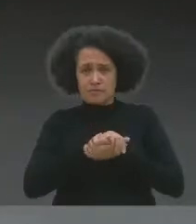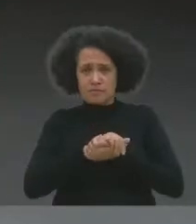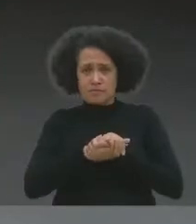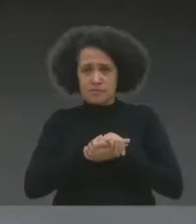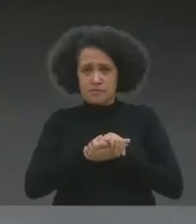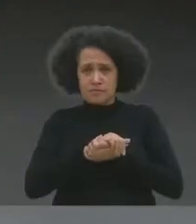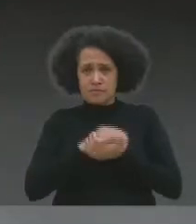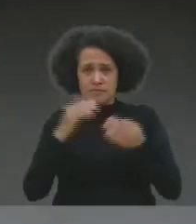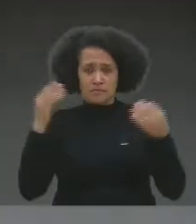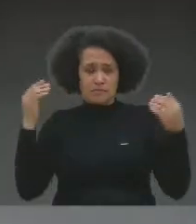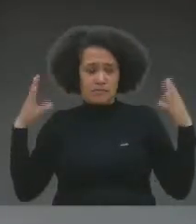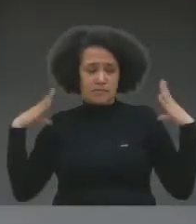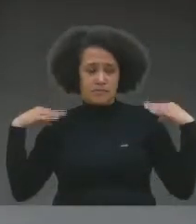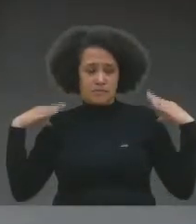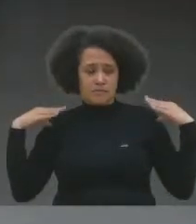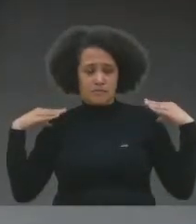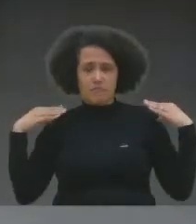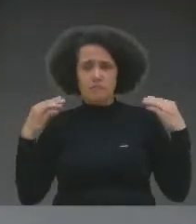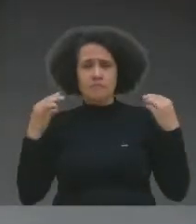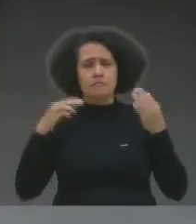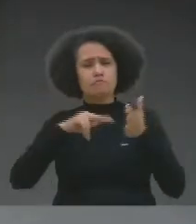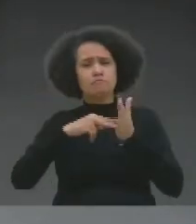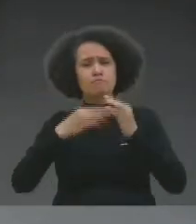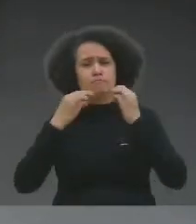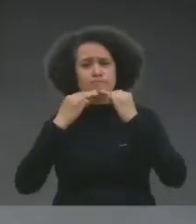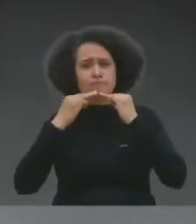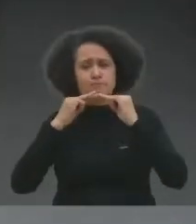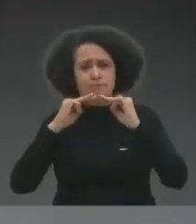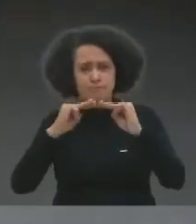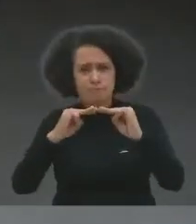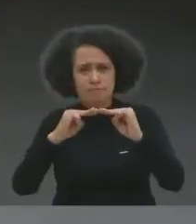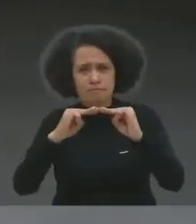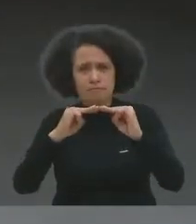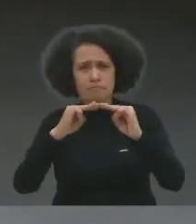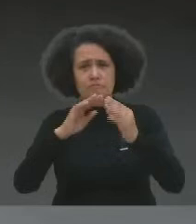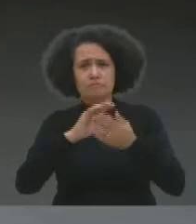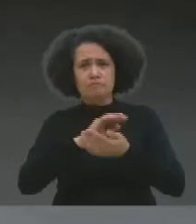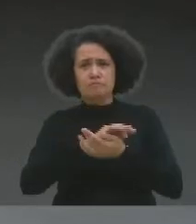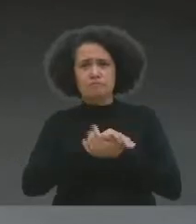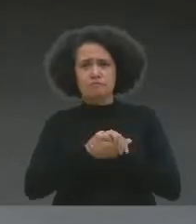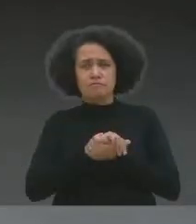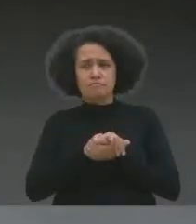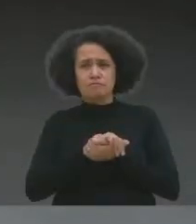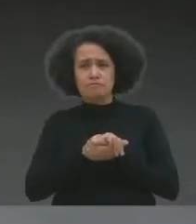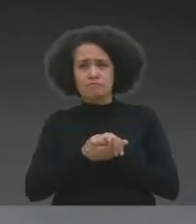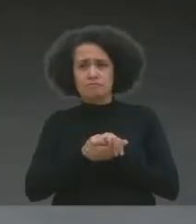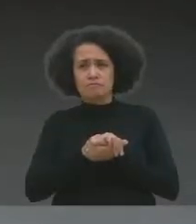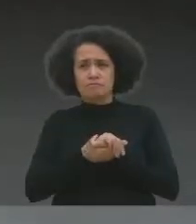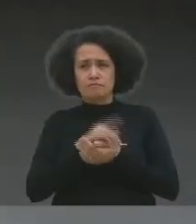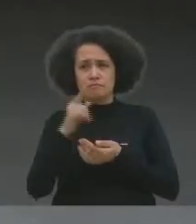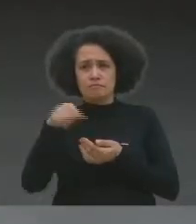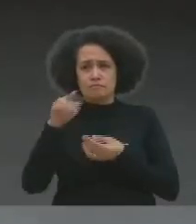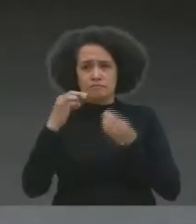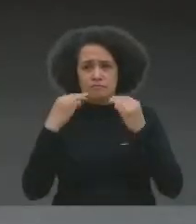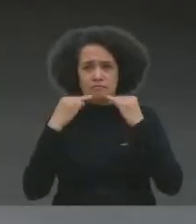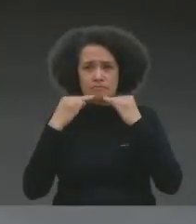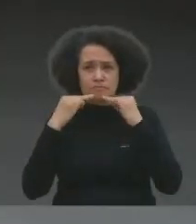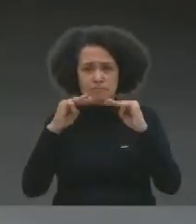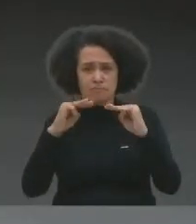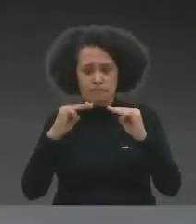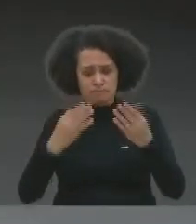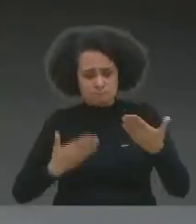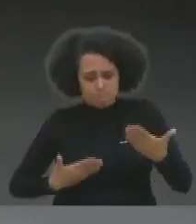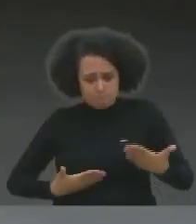diz que os anjos, que significa mensageiros. It's what they do. They're messengers and servants. Eles são mensageiros, são